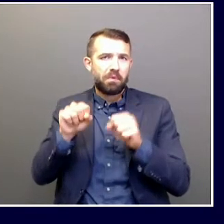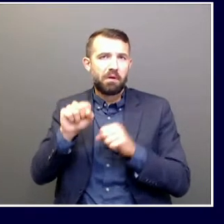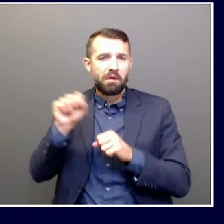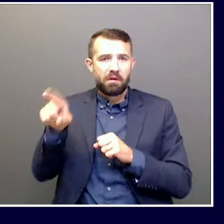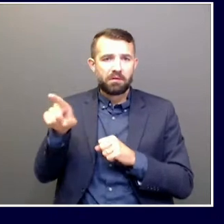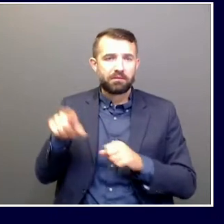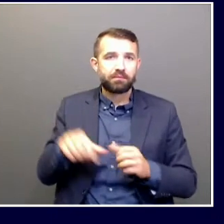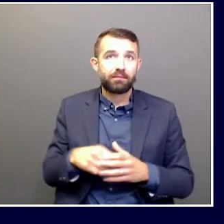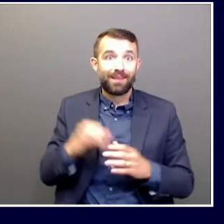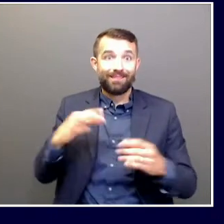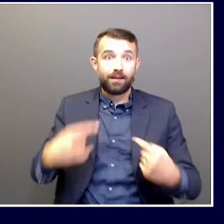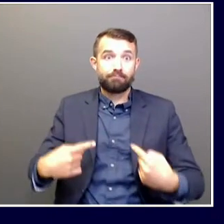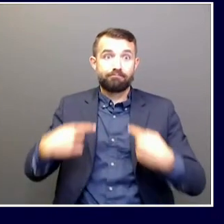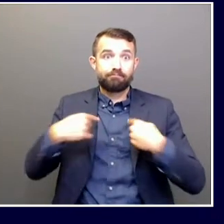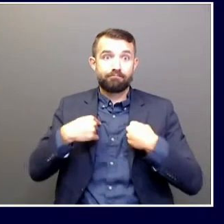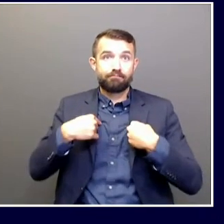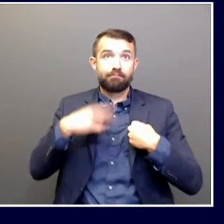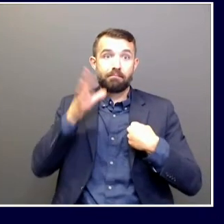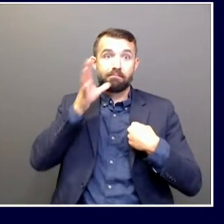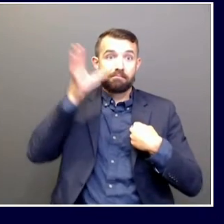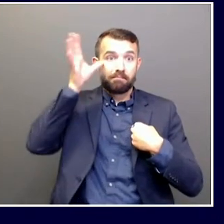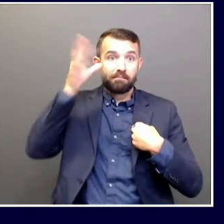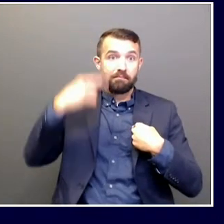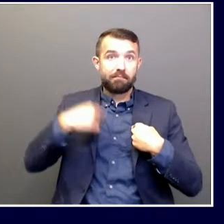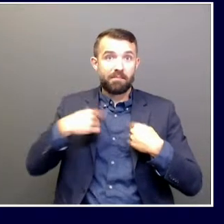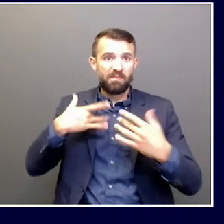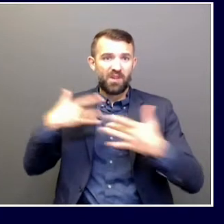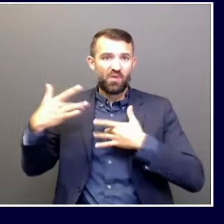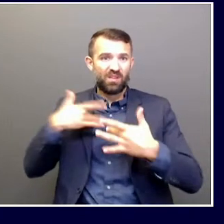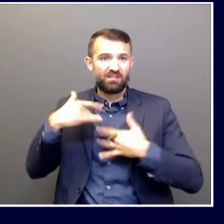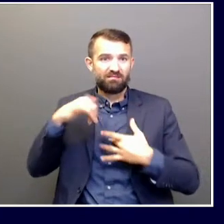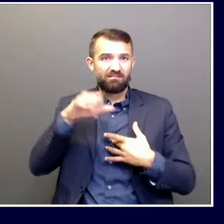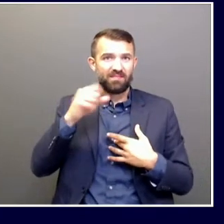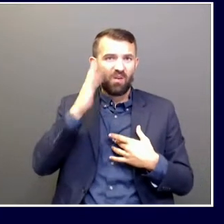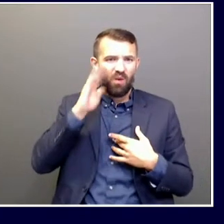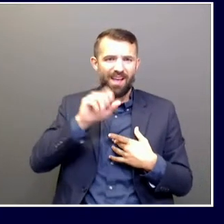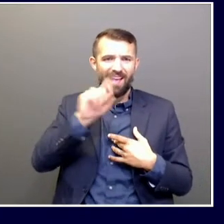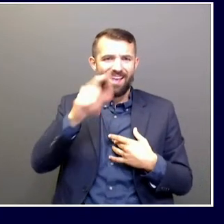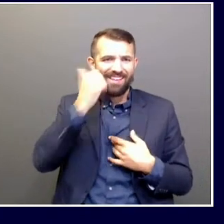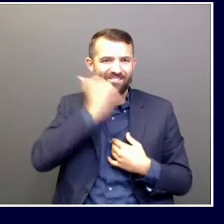and be asking every day whether or not the staff in